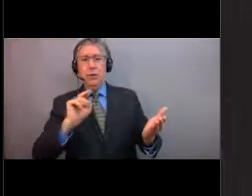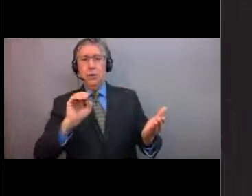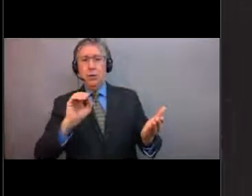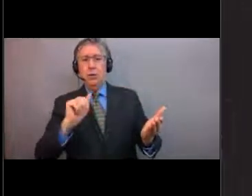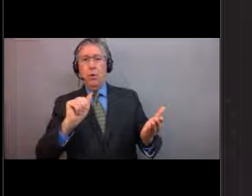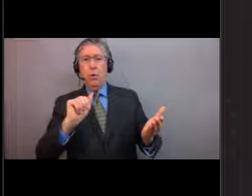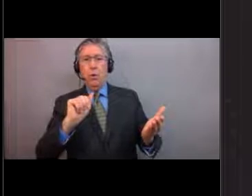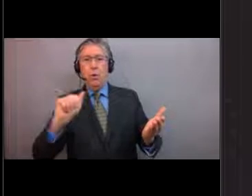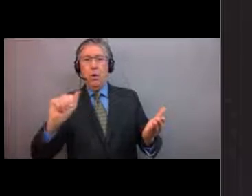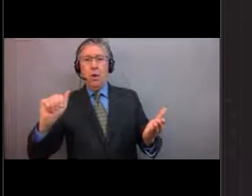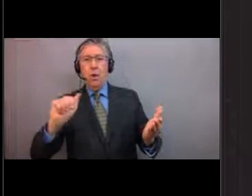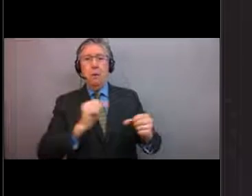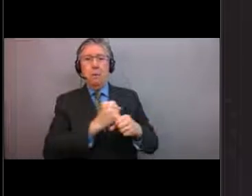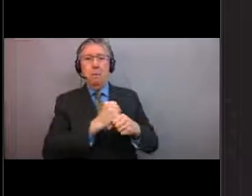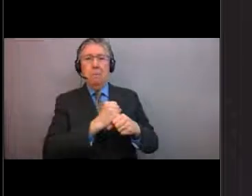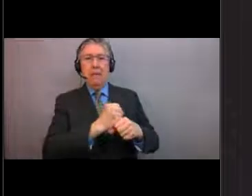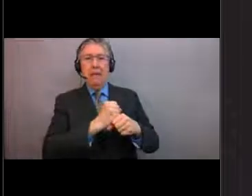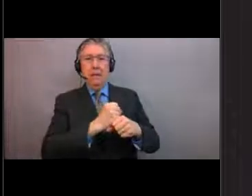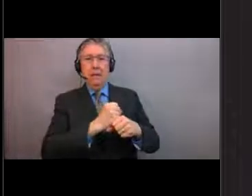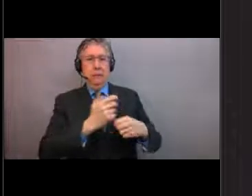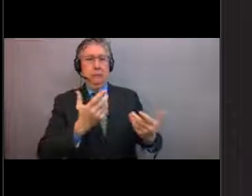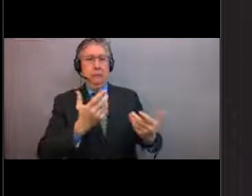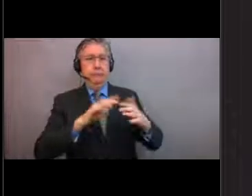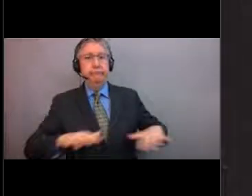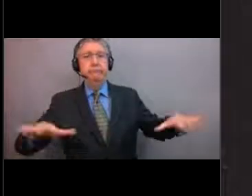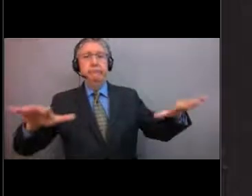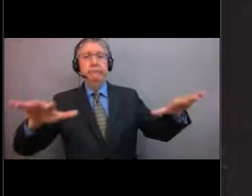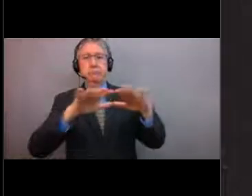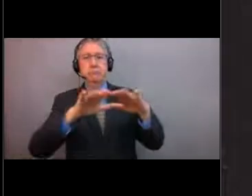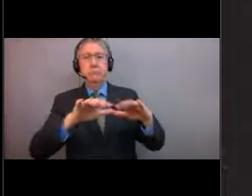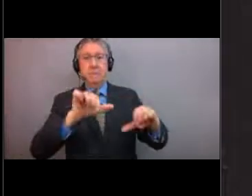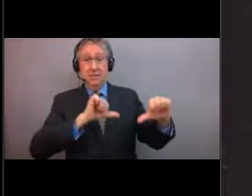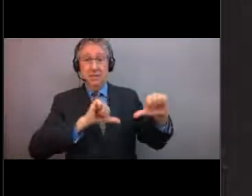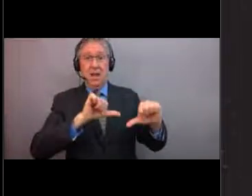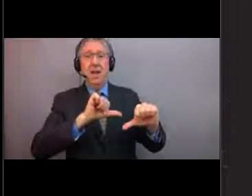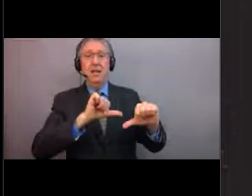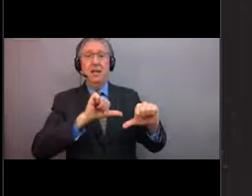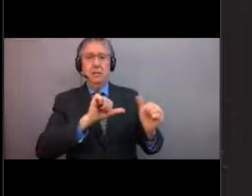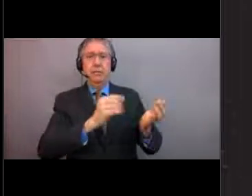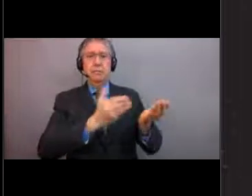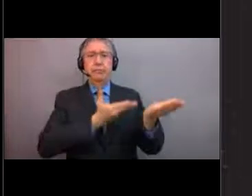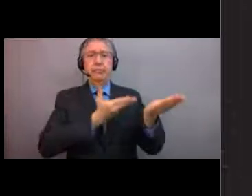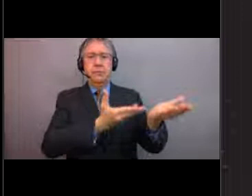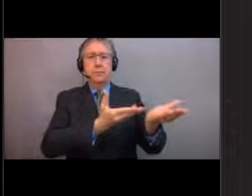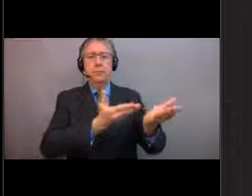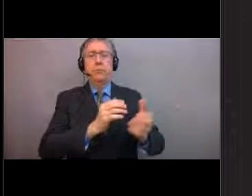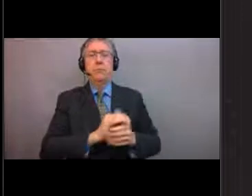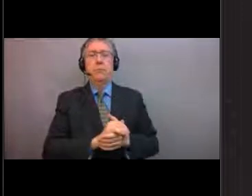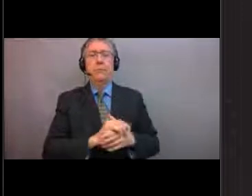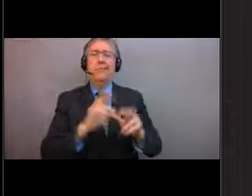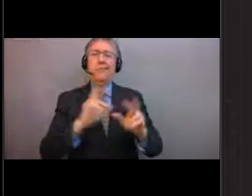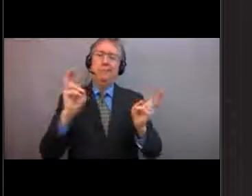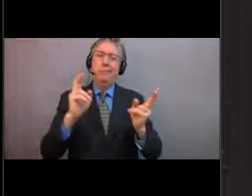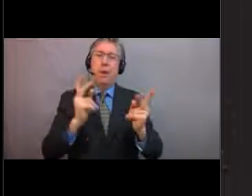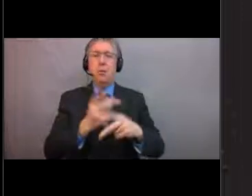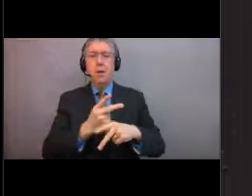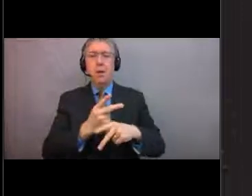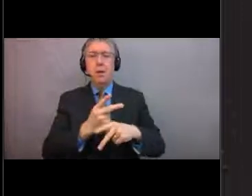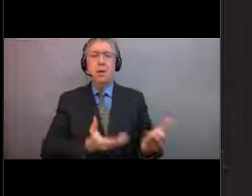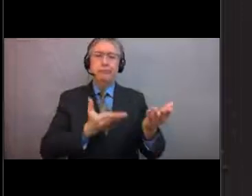in the scientific arena, which forms the basis for decisions that get made in NOAA and